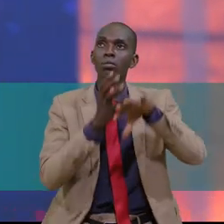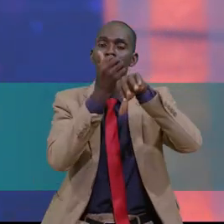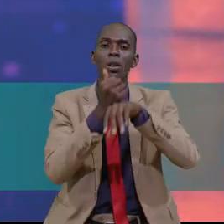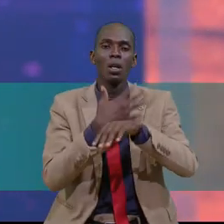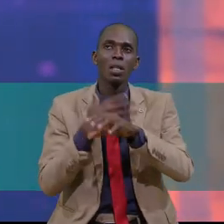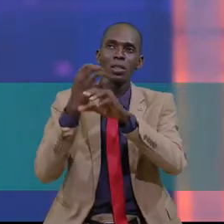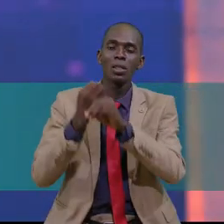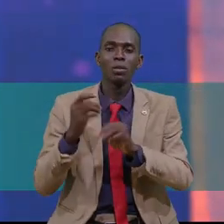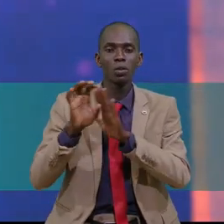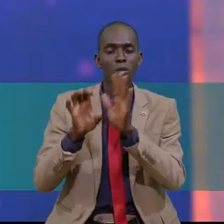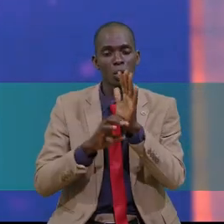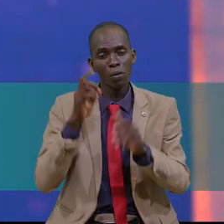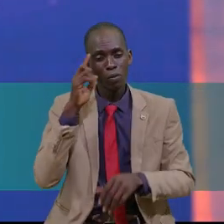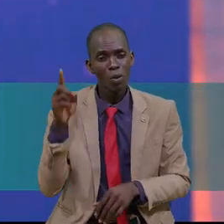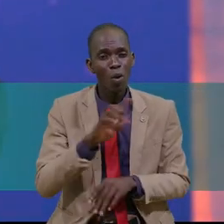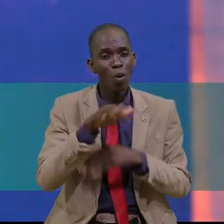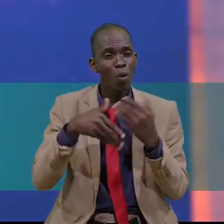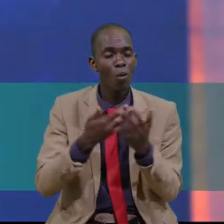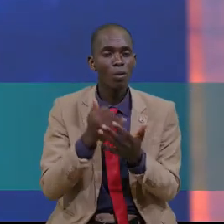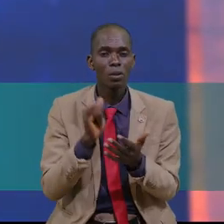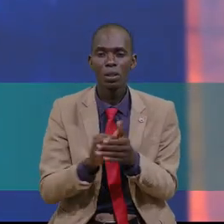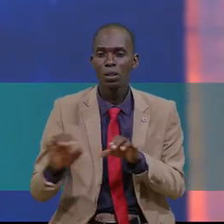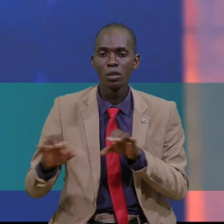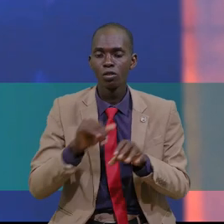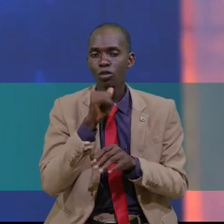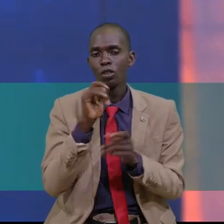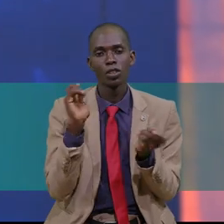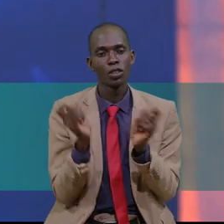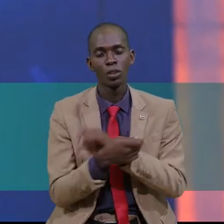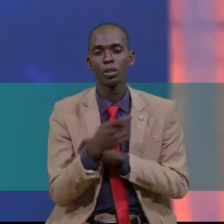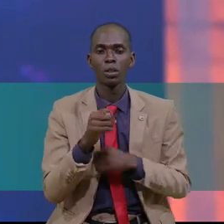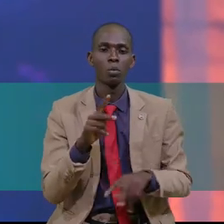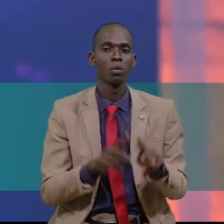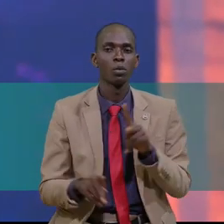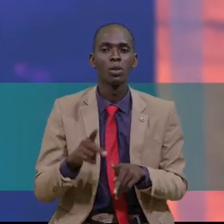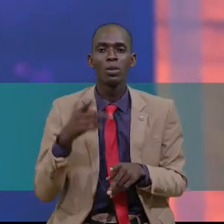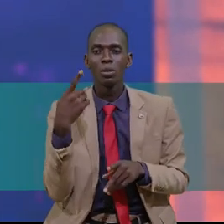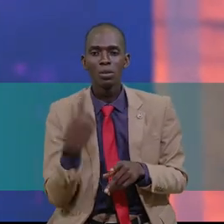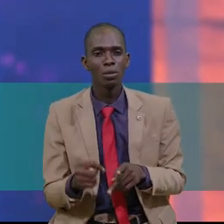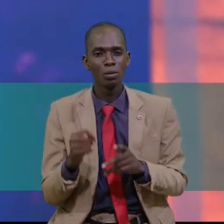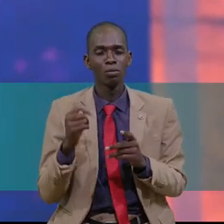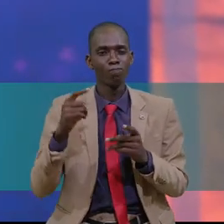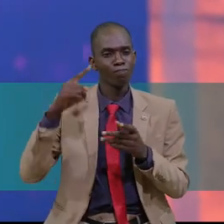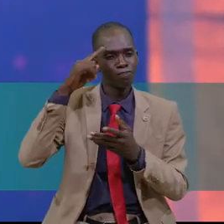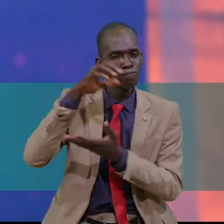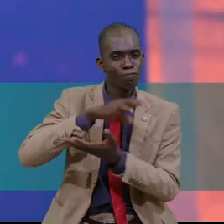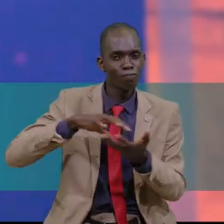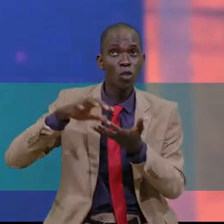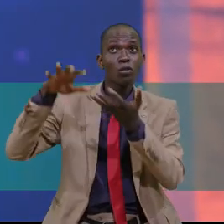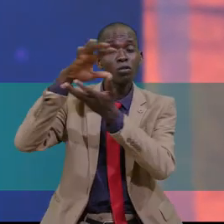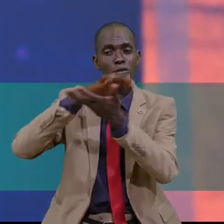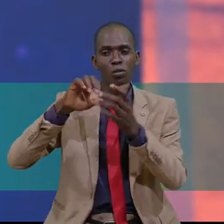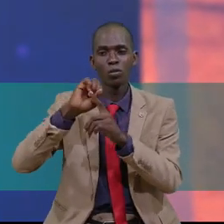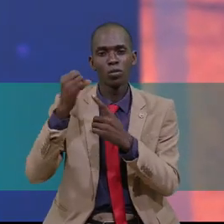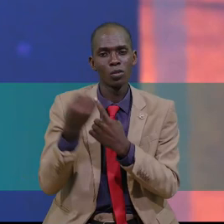commandment for them. All that did not change them. Their gloomy situation. That's why we're being exhorted